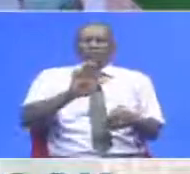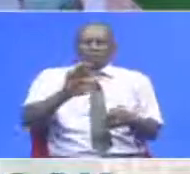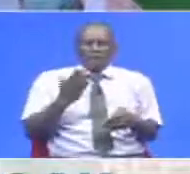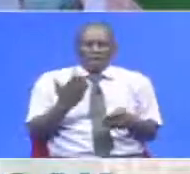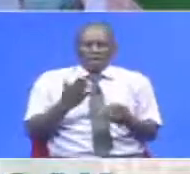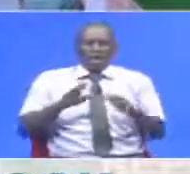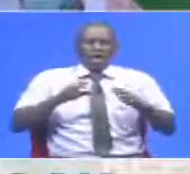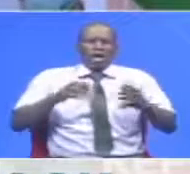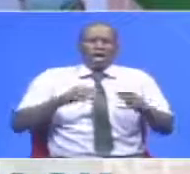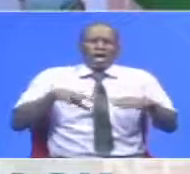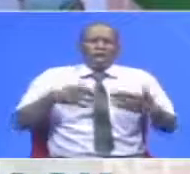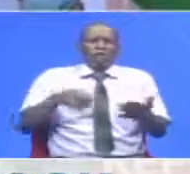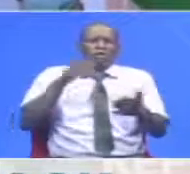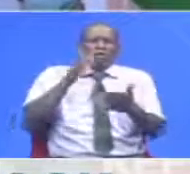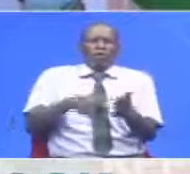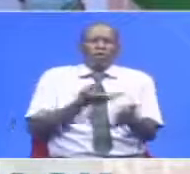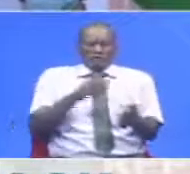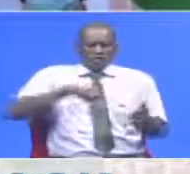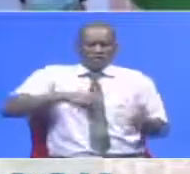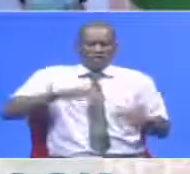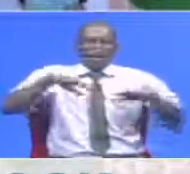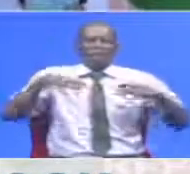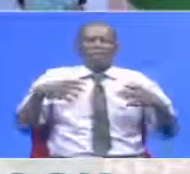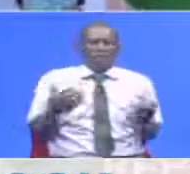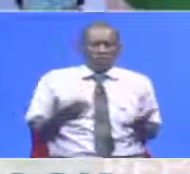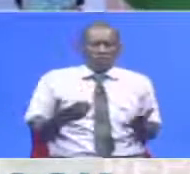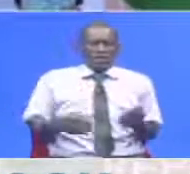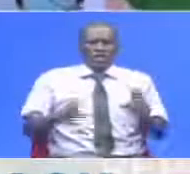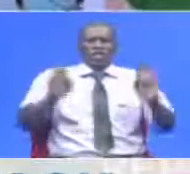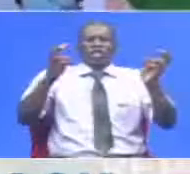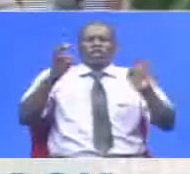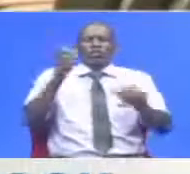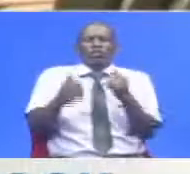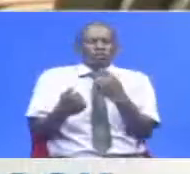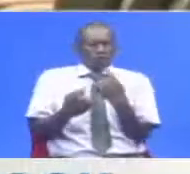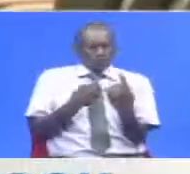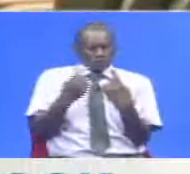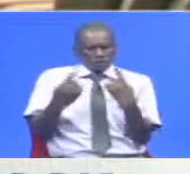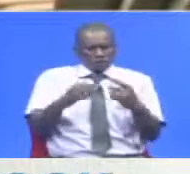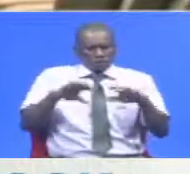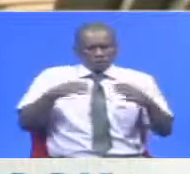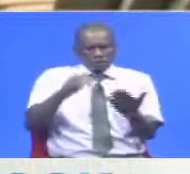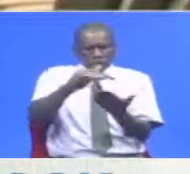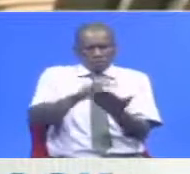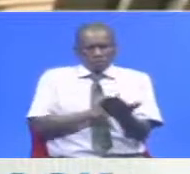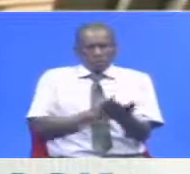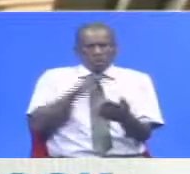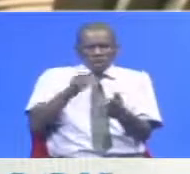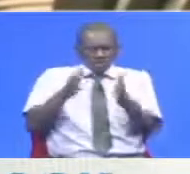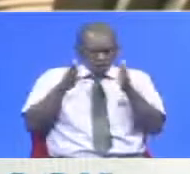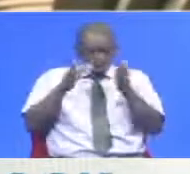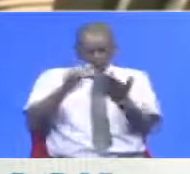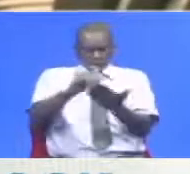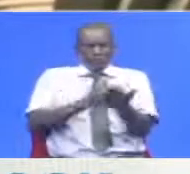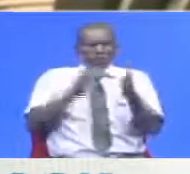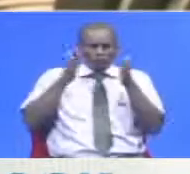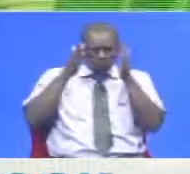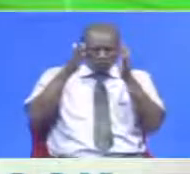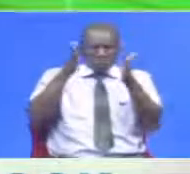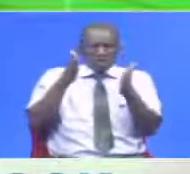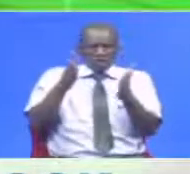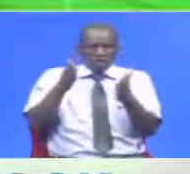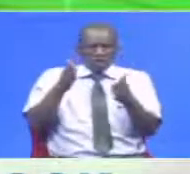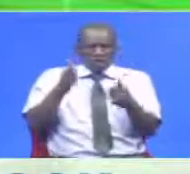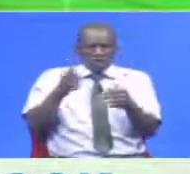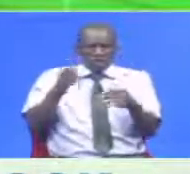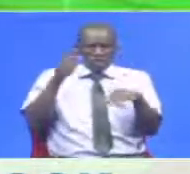what they feel about the issues that we have covered. This is focusing on covering in the context